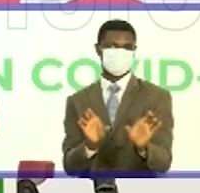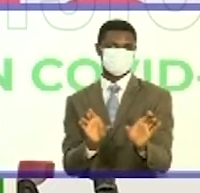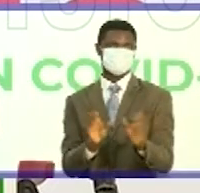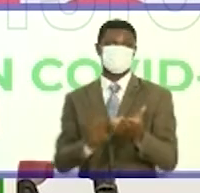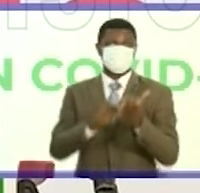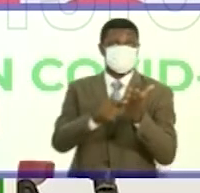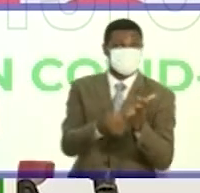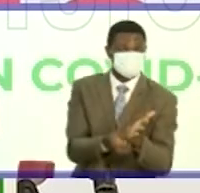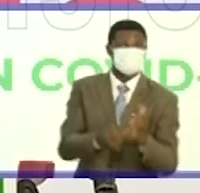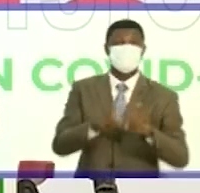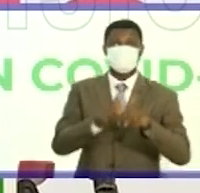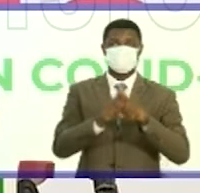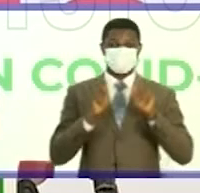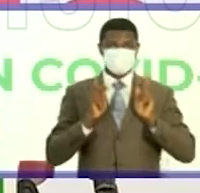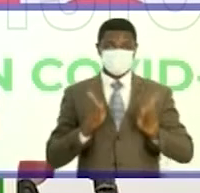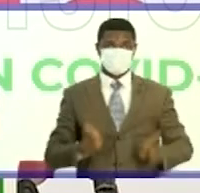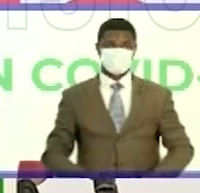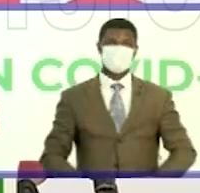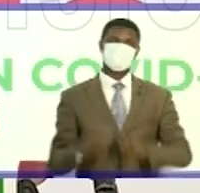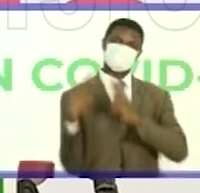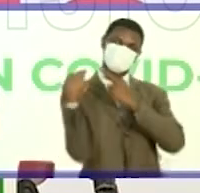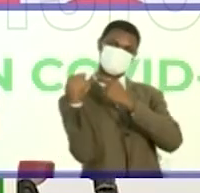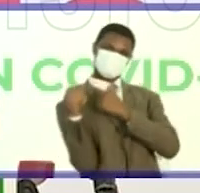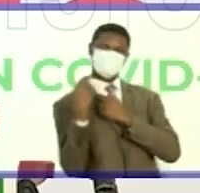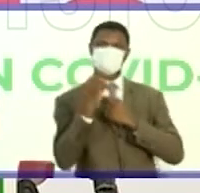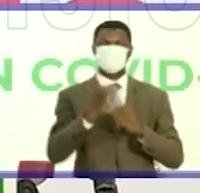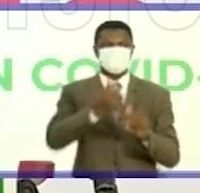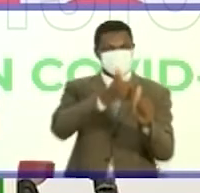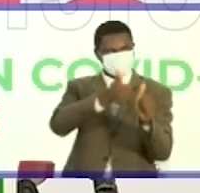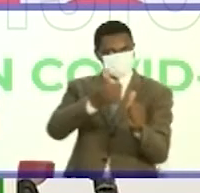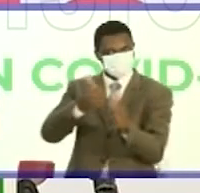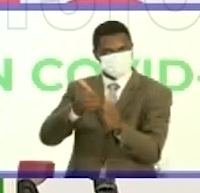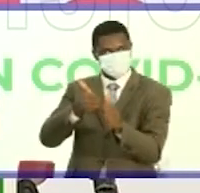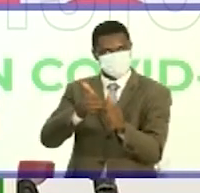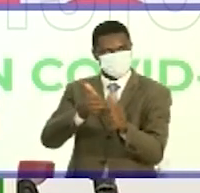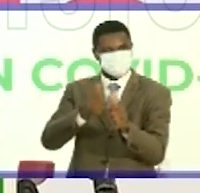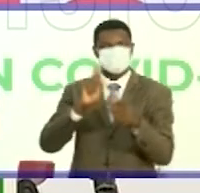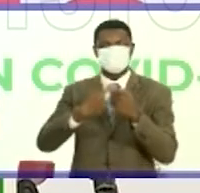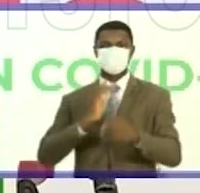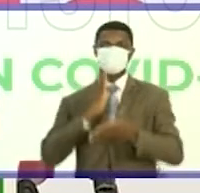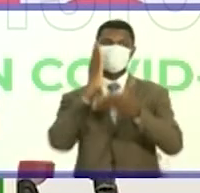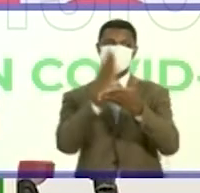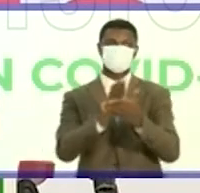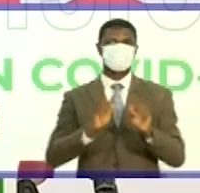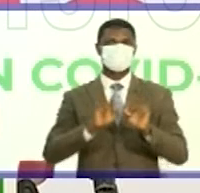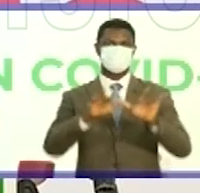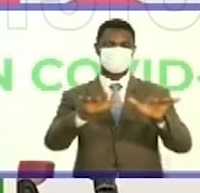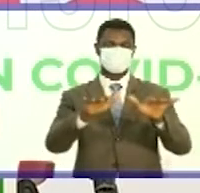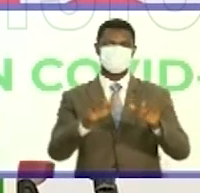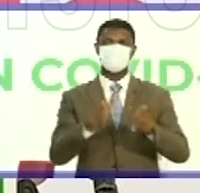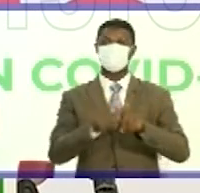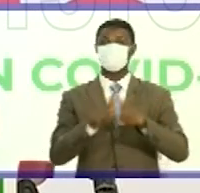emphasizing personal responsibility of individuals in preventing transmission, and